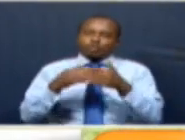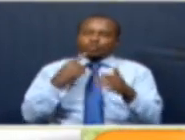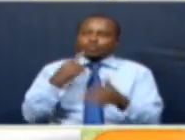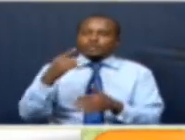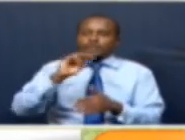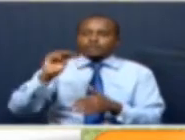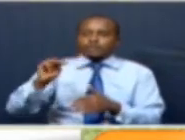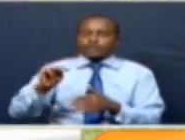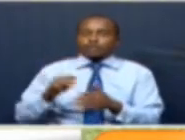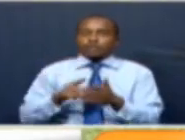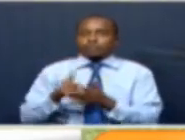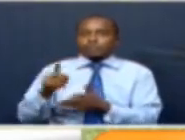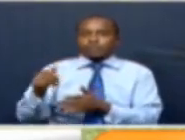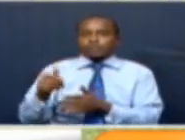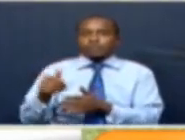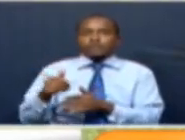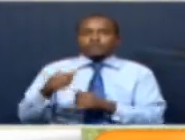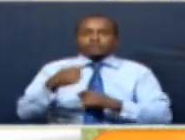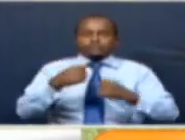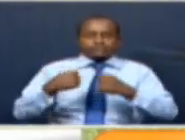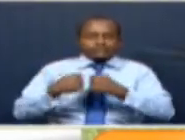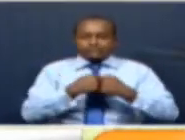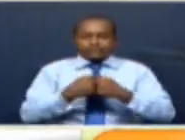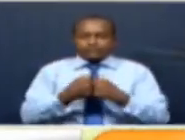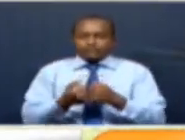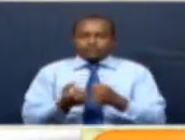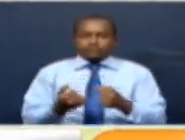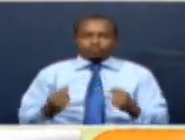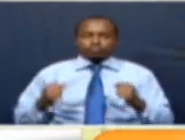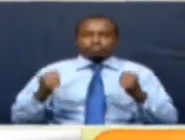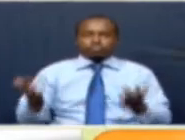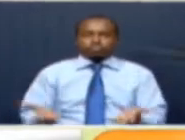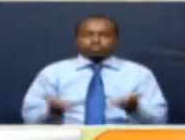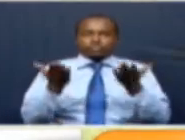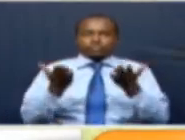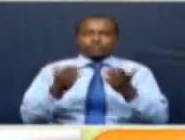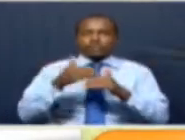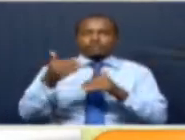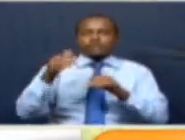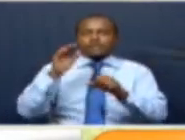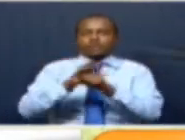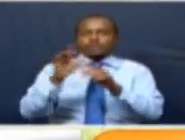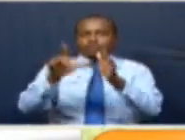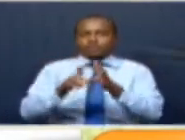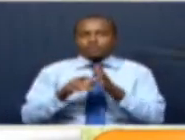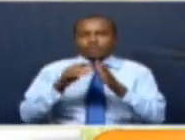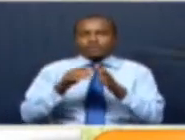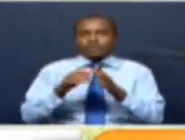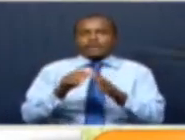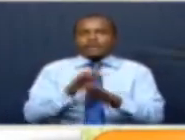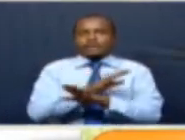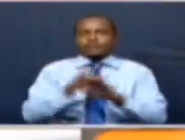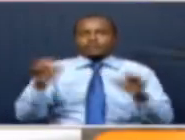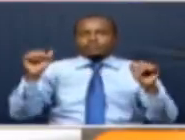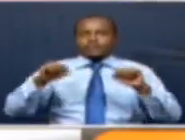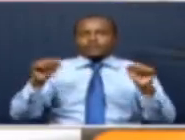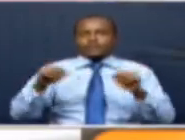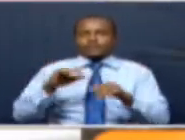shillings, has been struggling to get back to its feet, saddled by a mountain of debt, as well as inability to secure